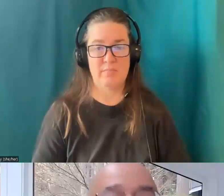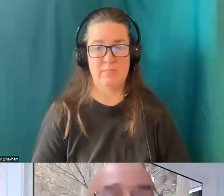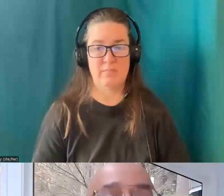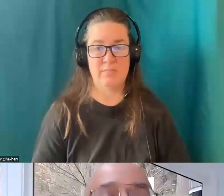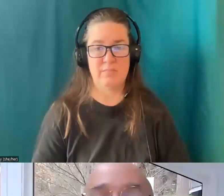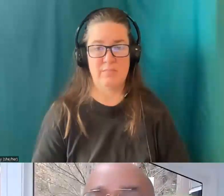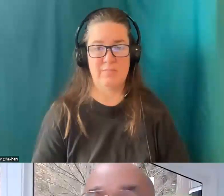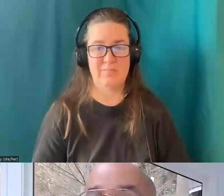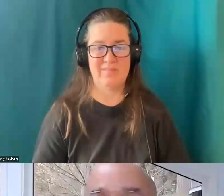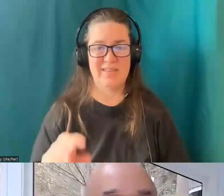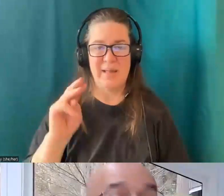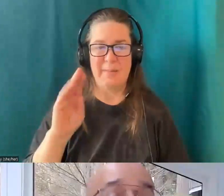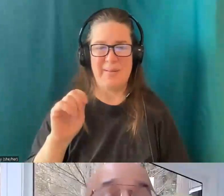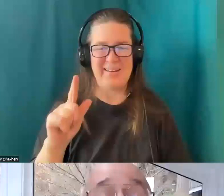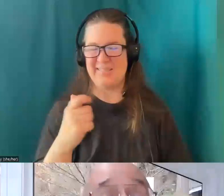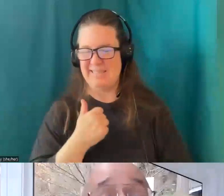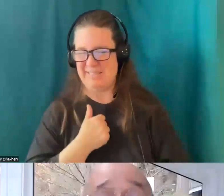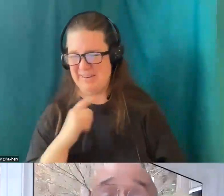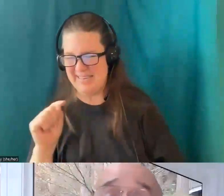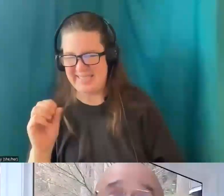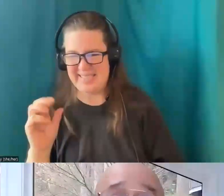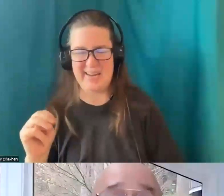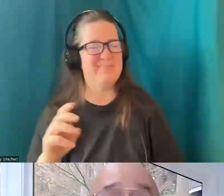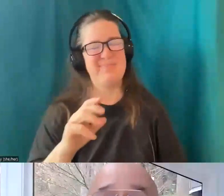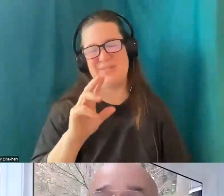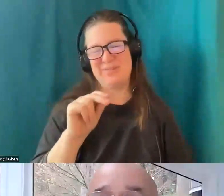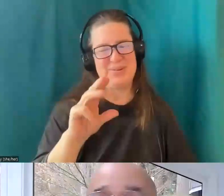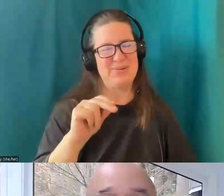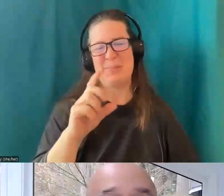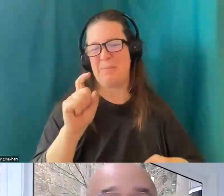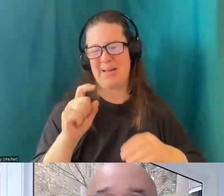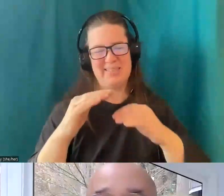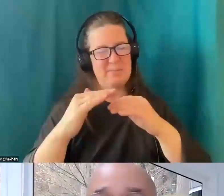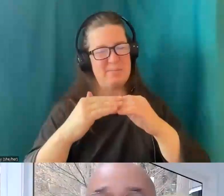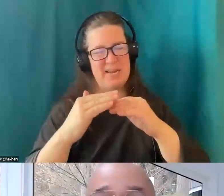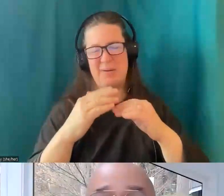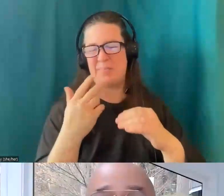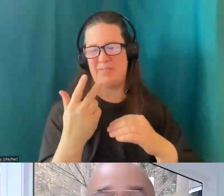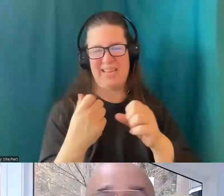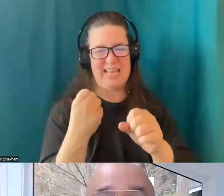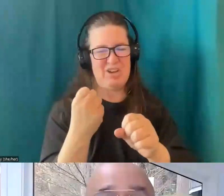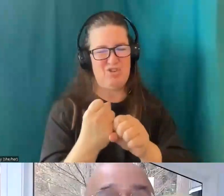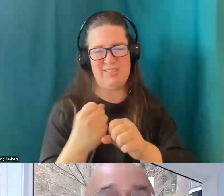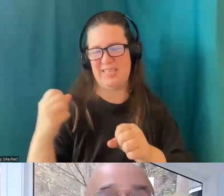That's Hi, a great. this is Michael again. Oh, Go sorry, ahead, Tom. They are not. We're looking for organizations with 3 years history of